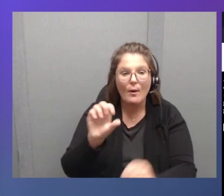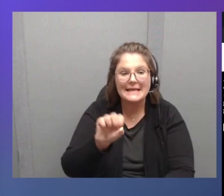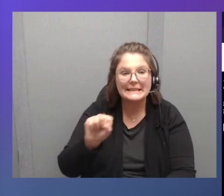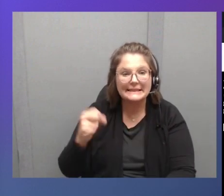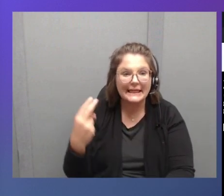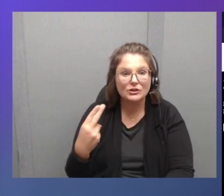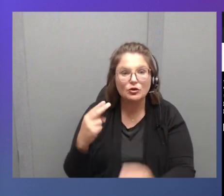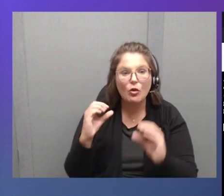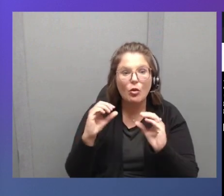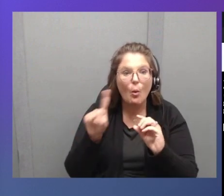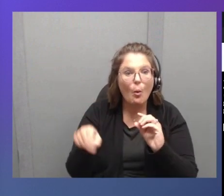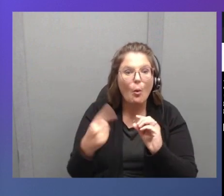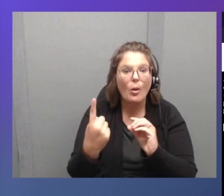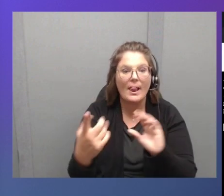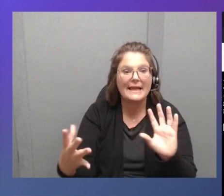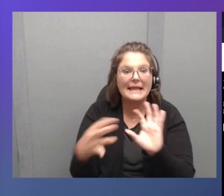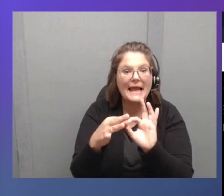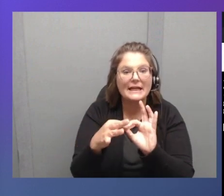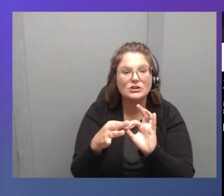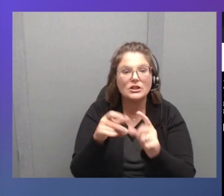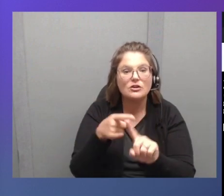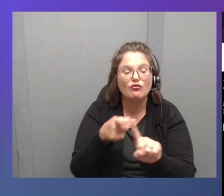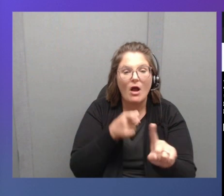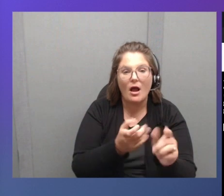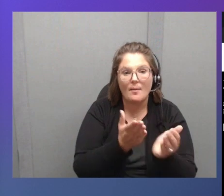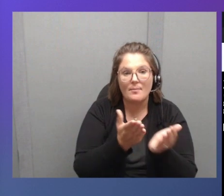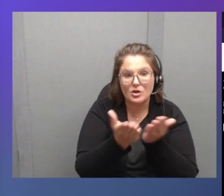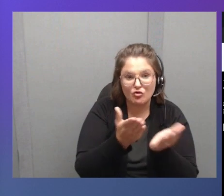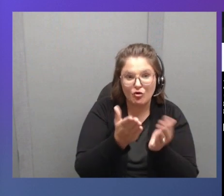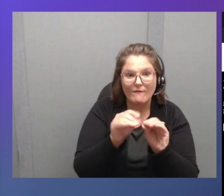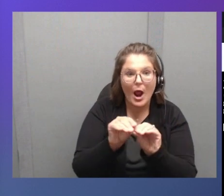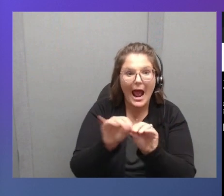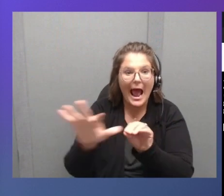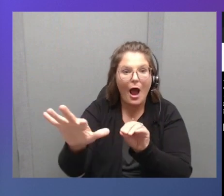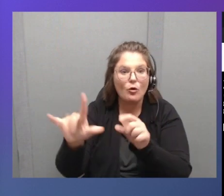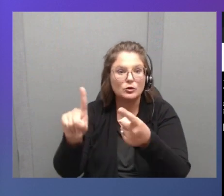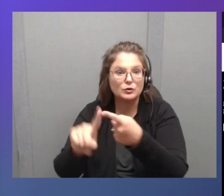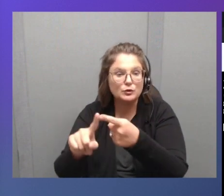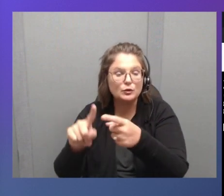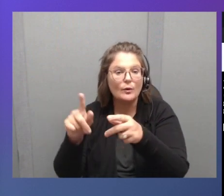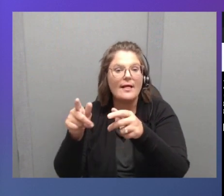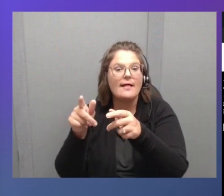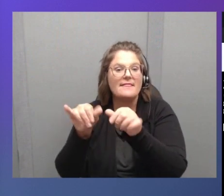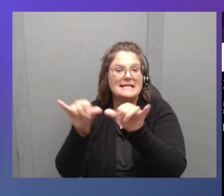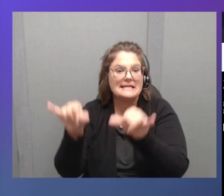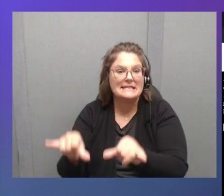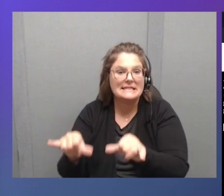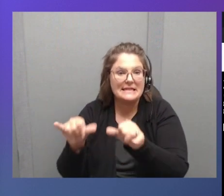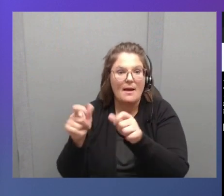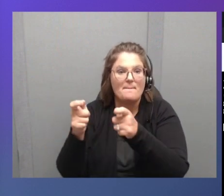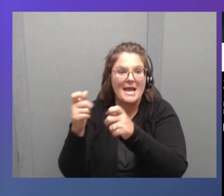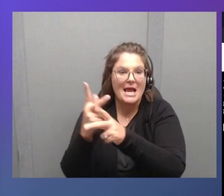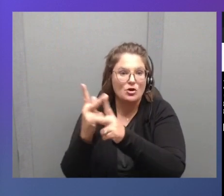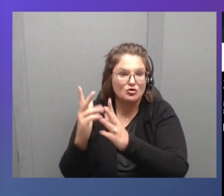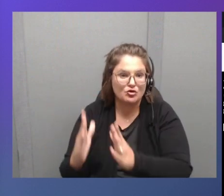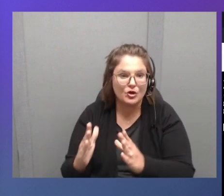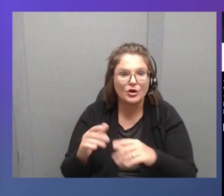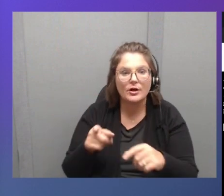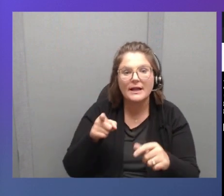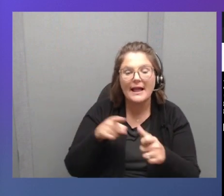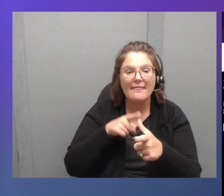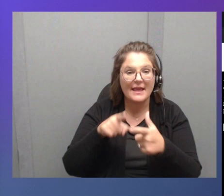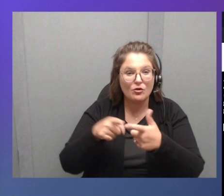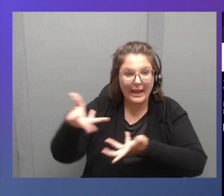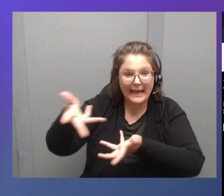is initiated from the server outbound to the Systems Manager data plane, where you can then interact with it through